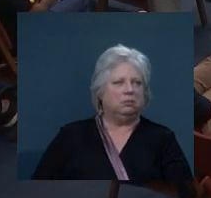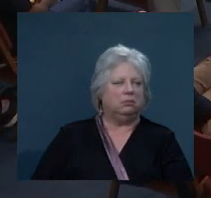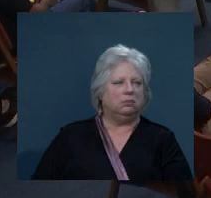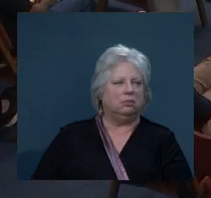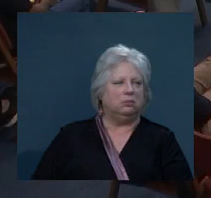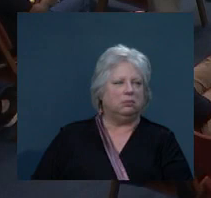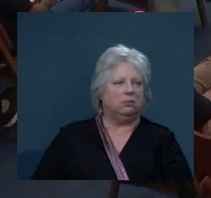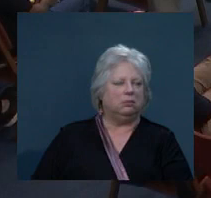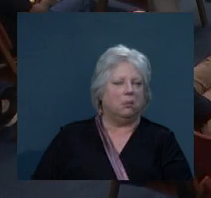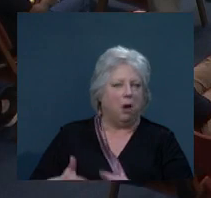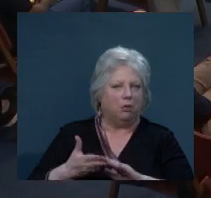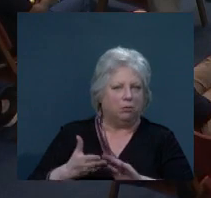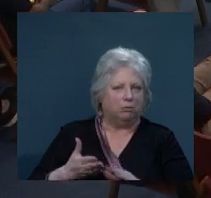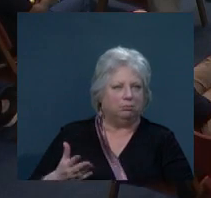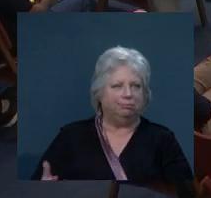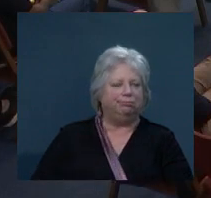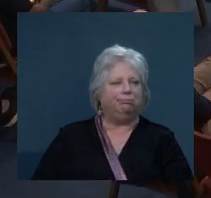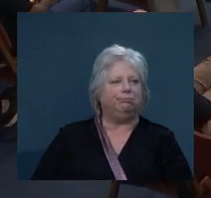Pardon?